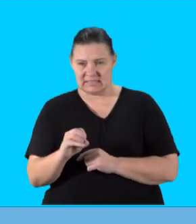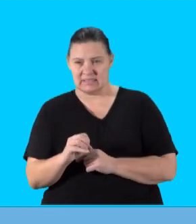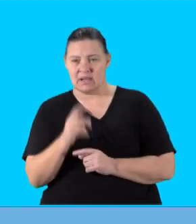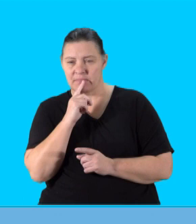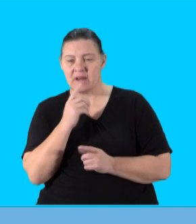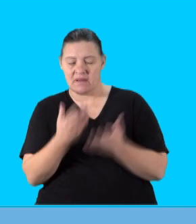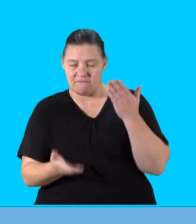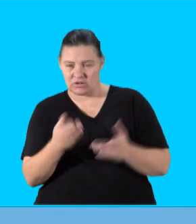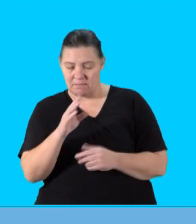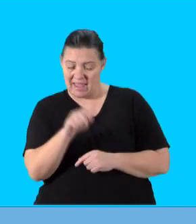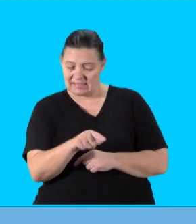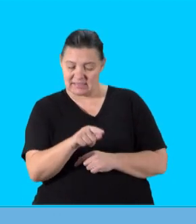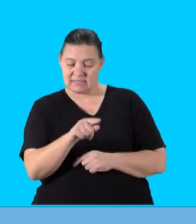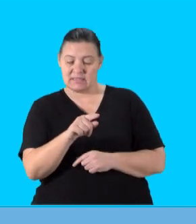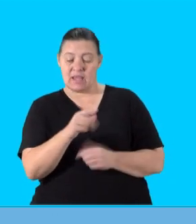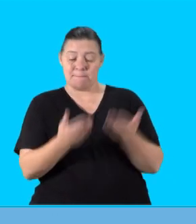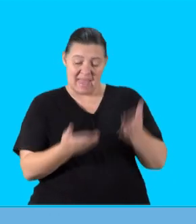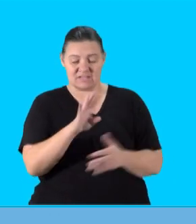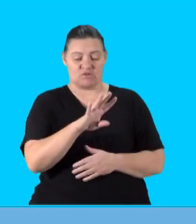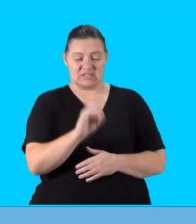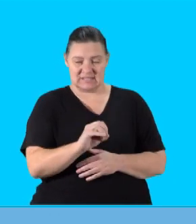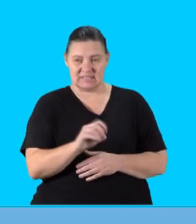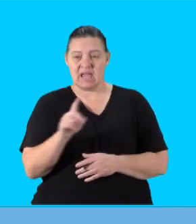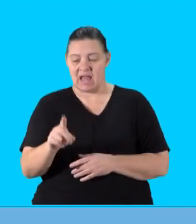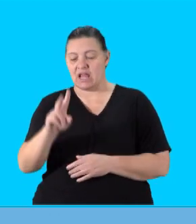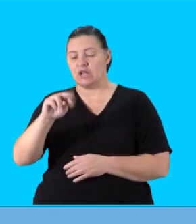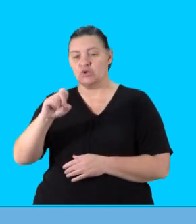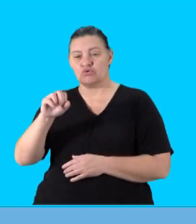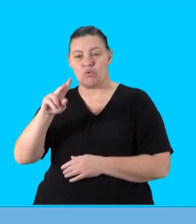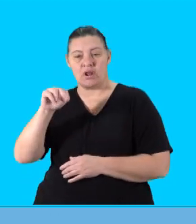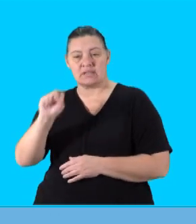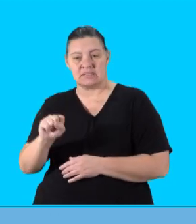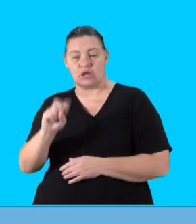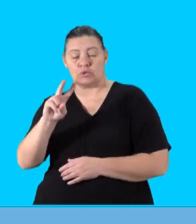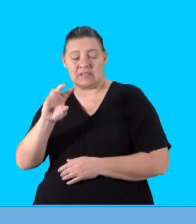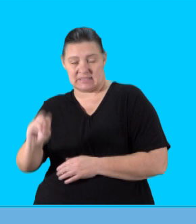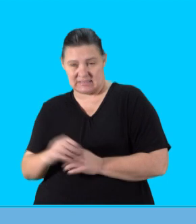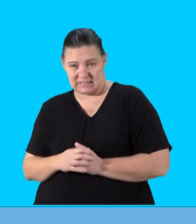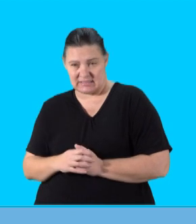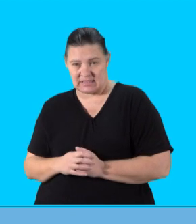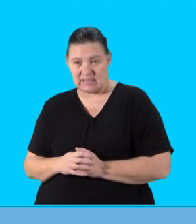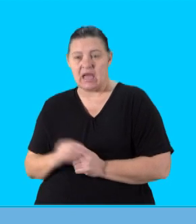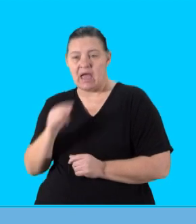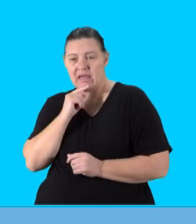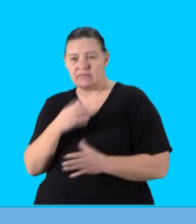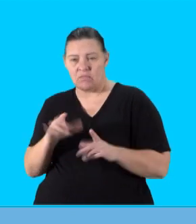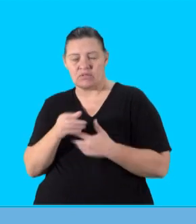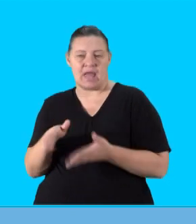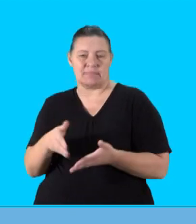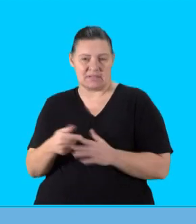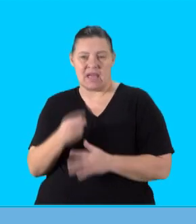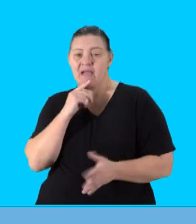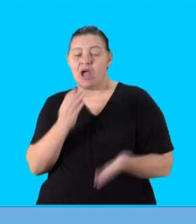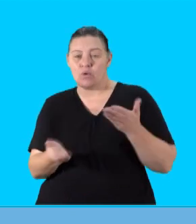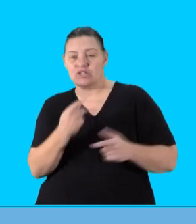this particular element is 40, and then it has 20 neutrons, and then it's found in your bones and teeth.